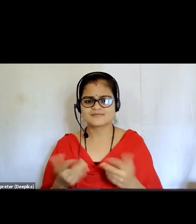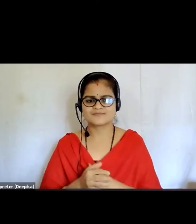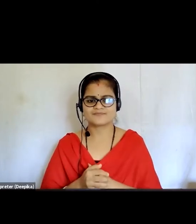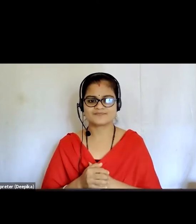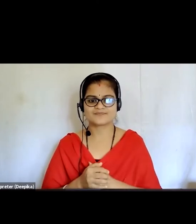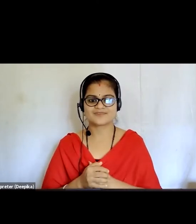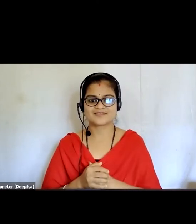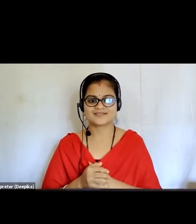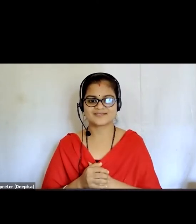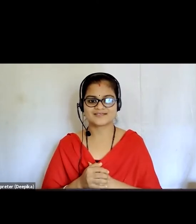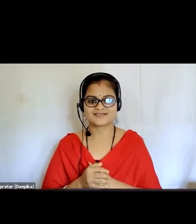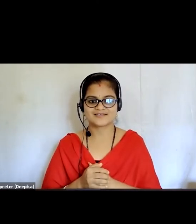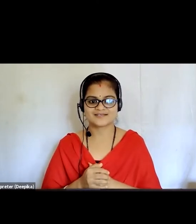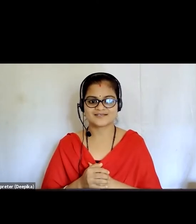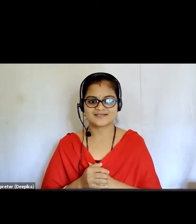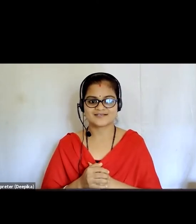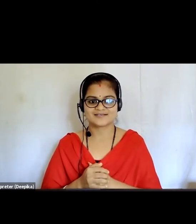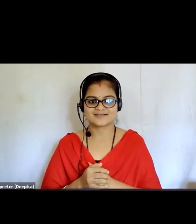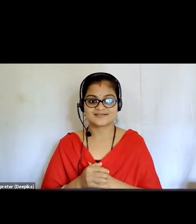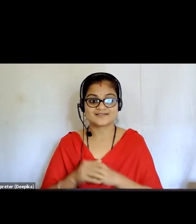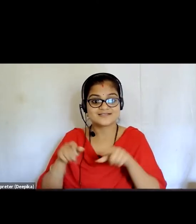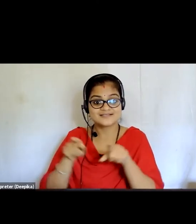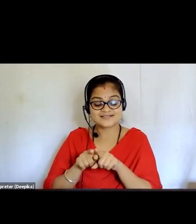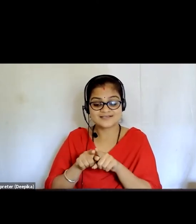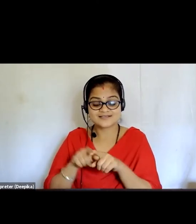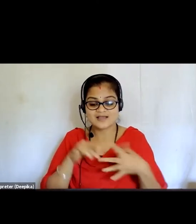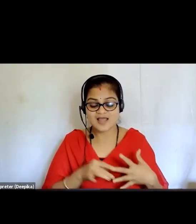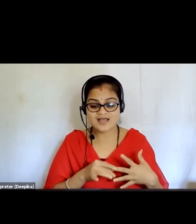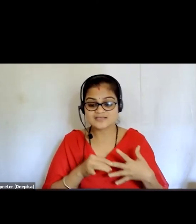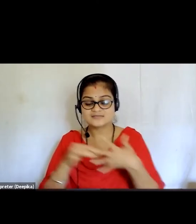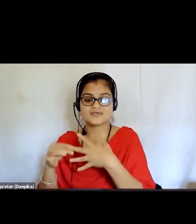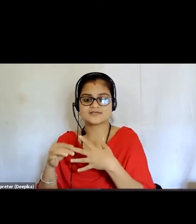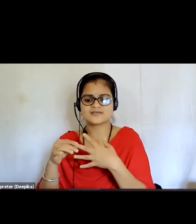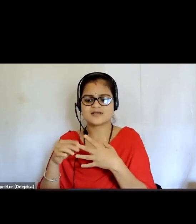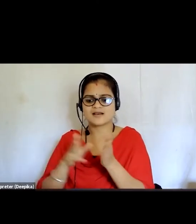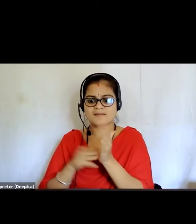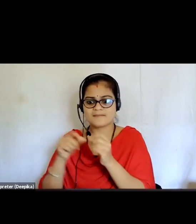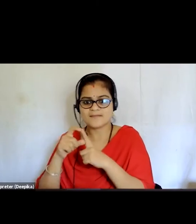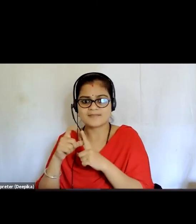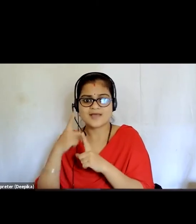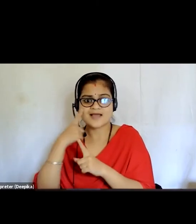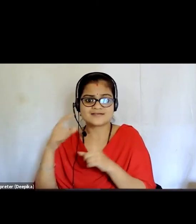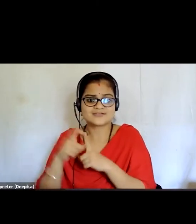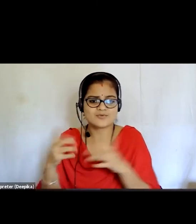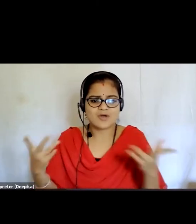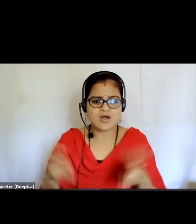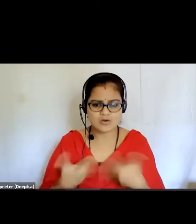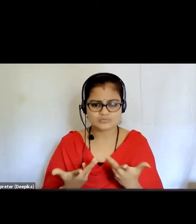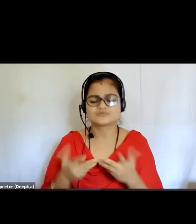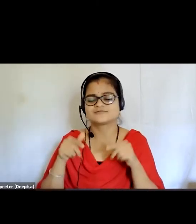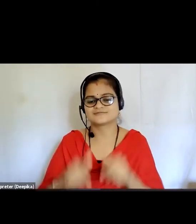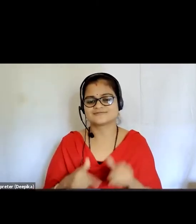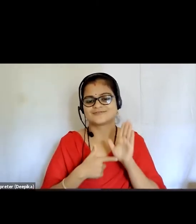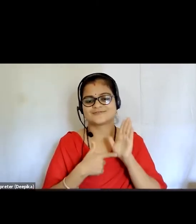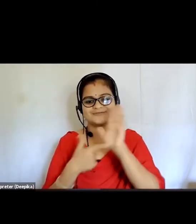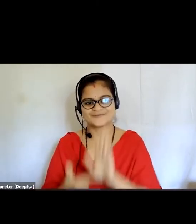the process of how we arrived at this sonic identity for MAP with the people who created it. Our two